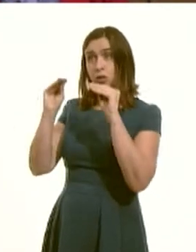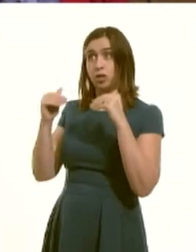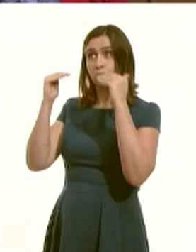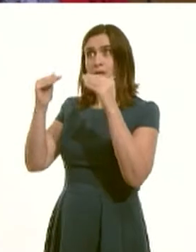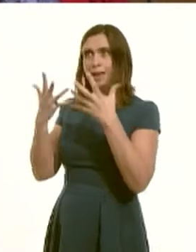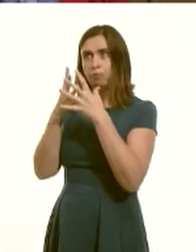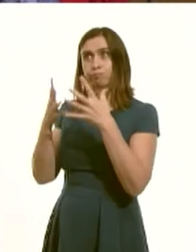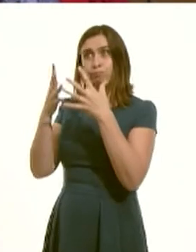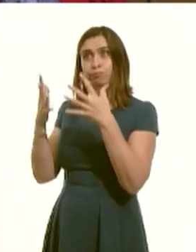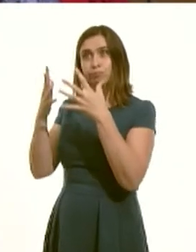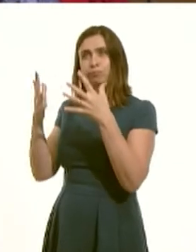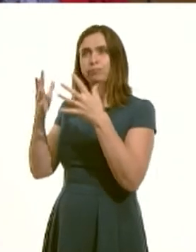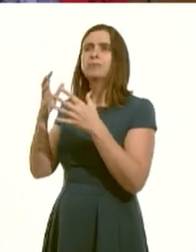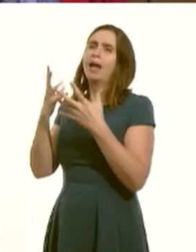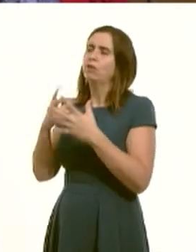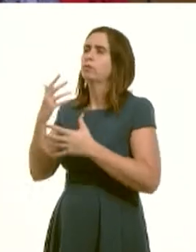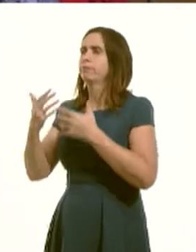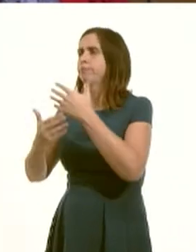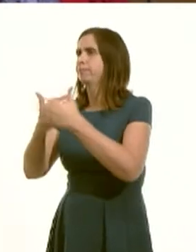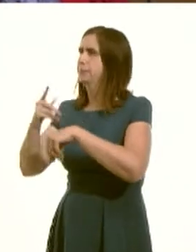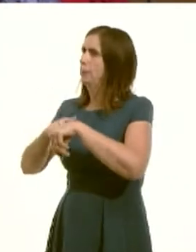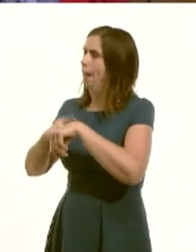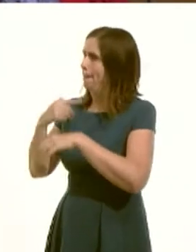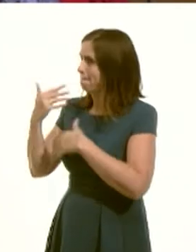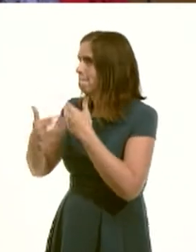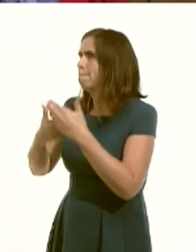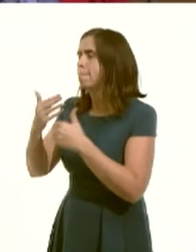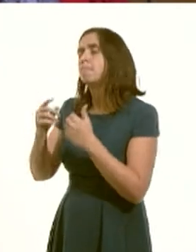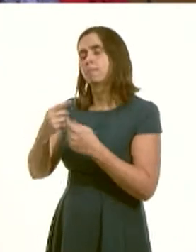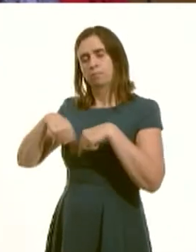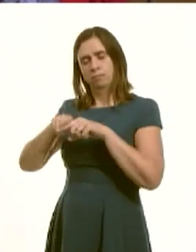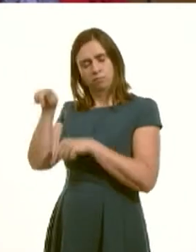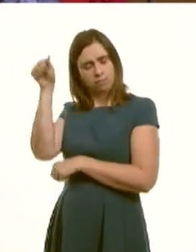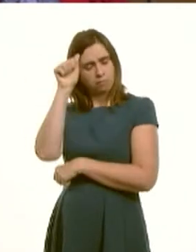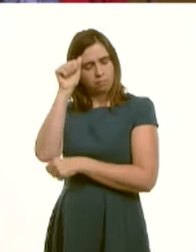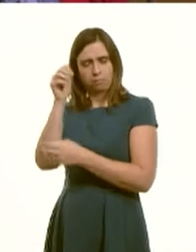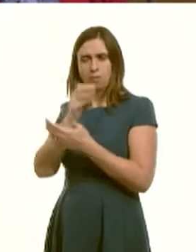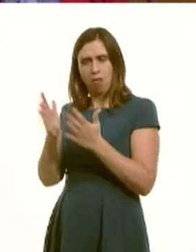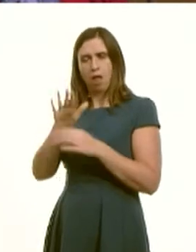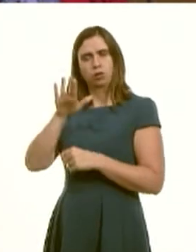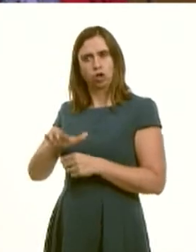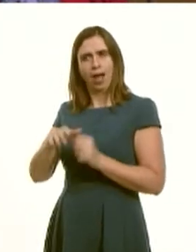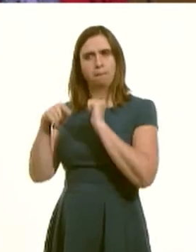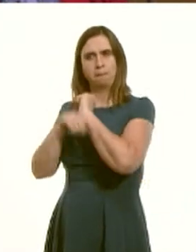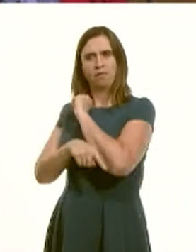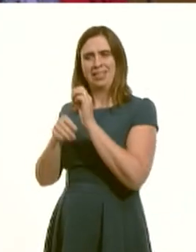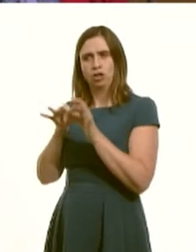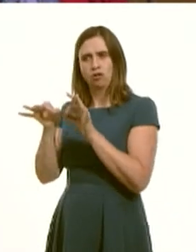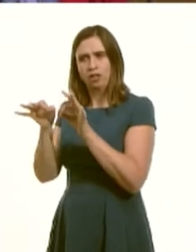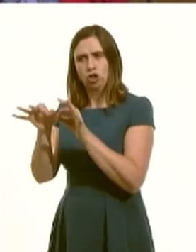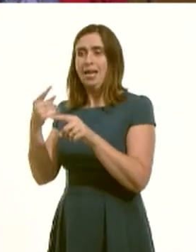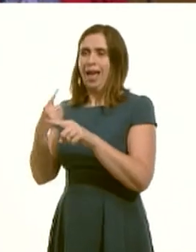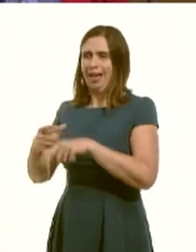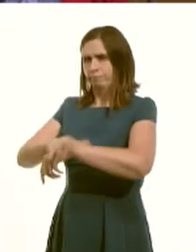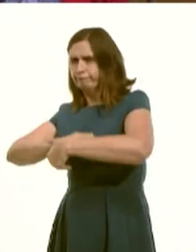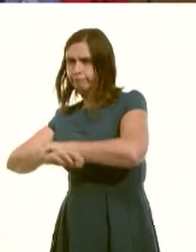take, of course, some time to work through, but nevertheless, we are clear that we have a child poverty strategy and actions on the ground